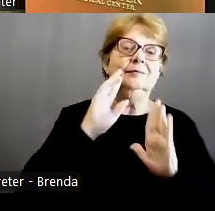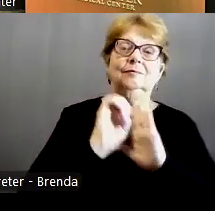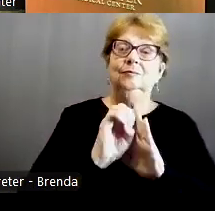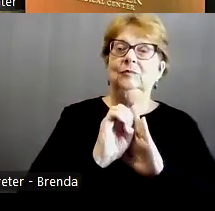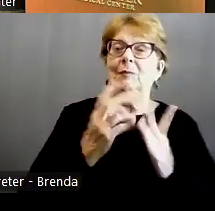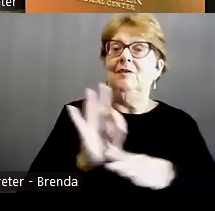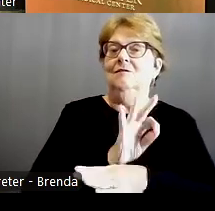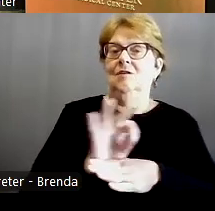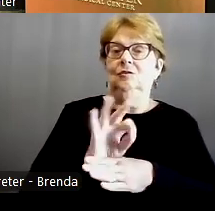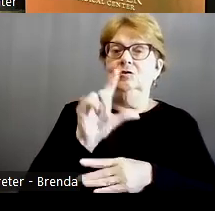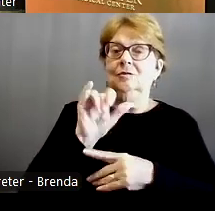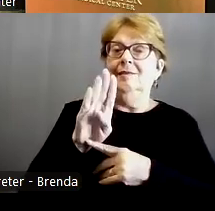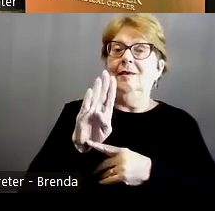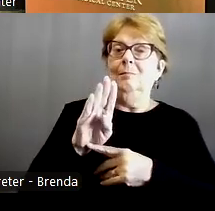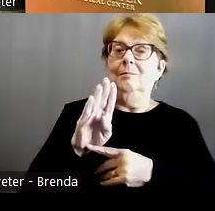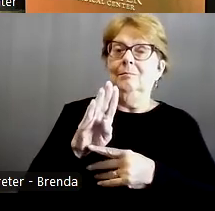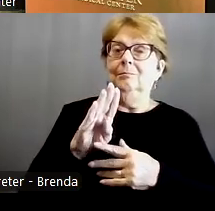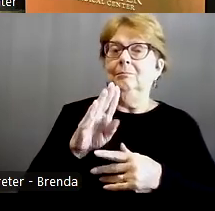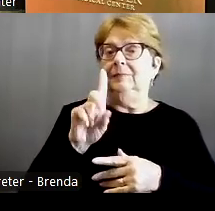functional limb disorder,